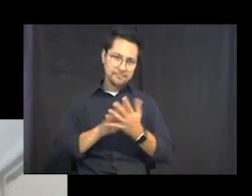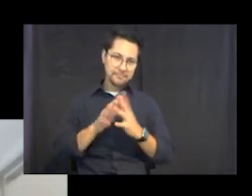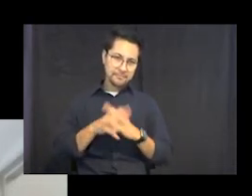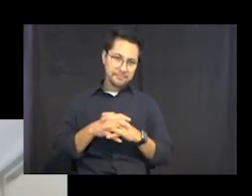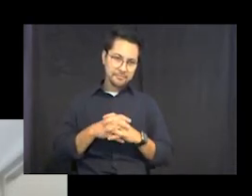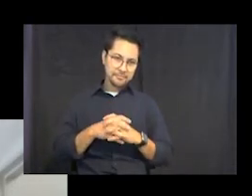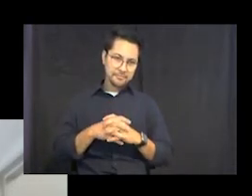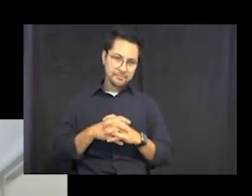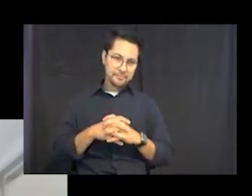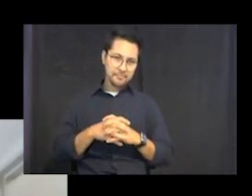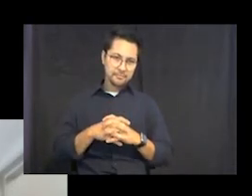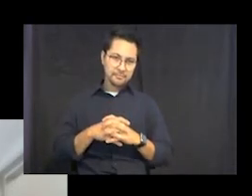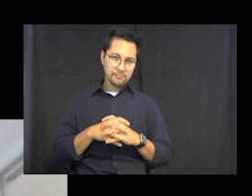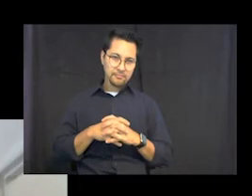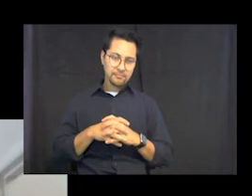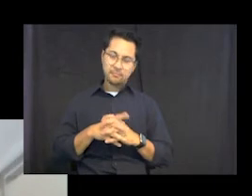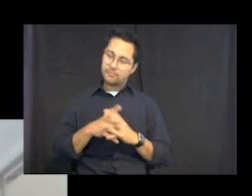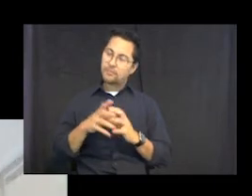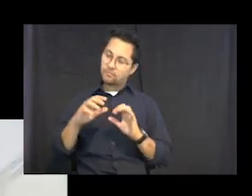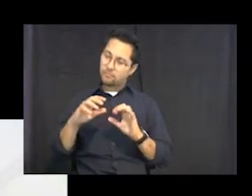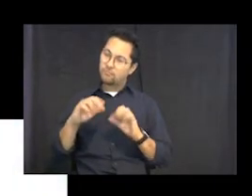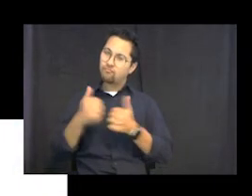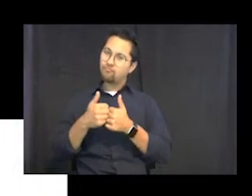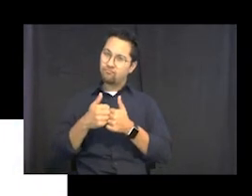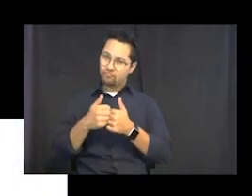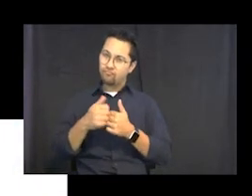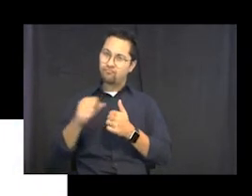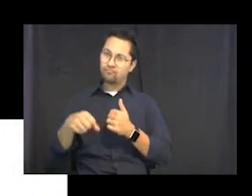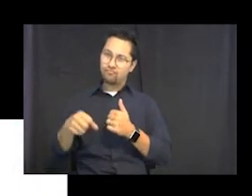it was a good challenge in a lot of ways.